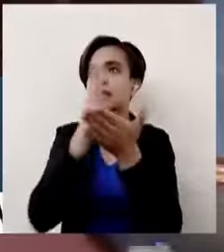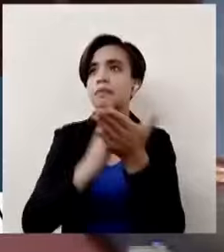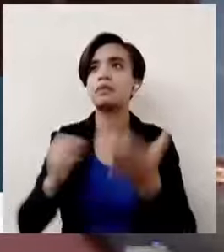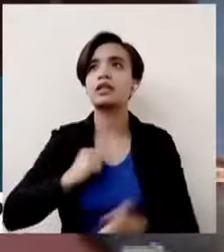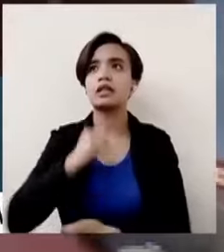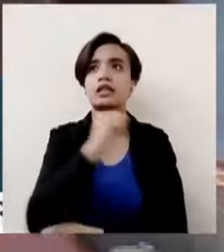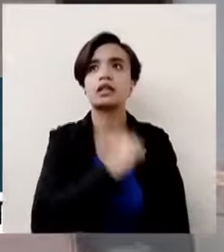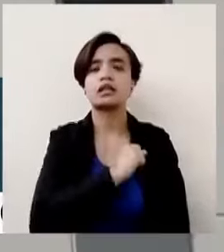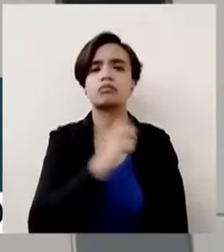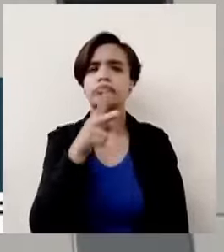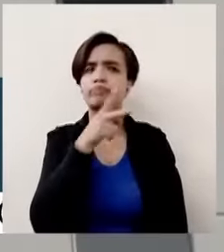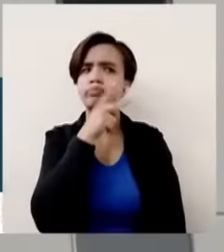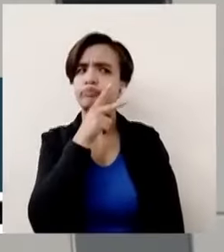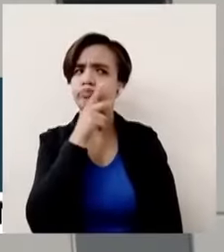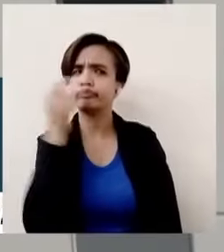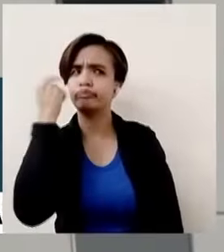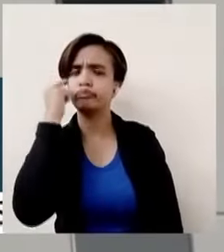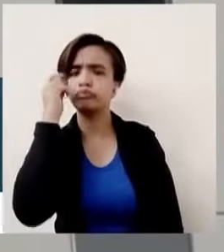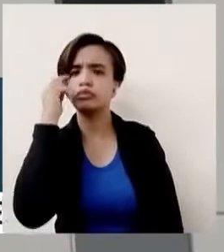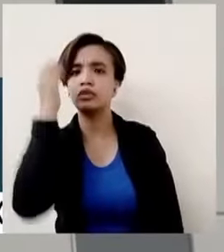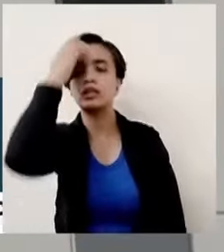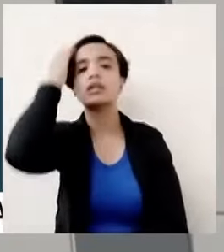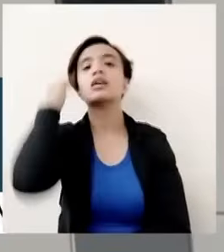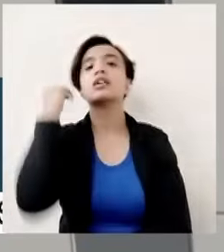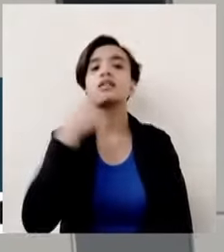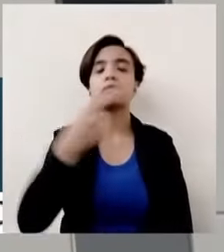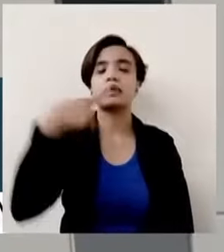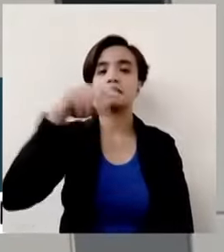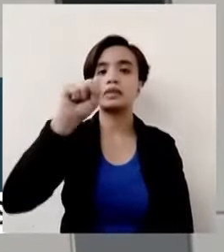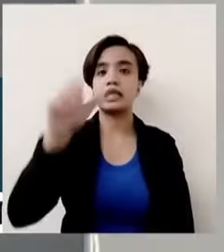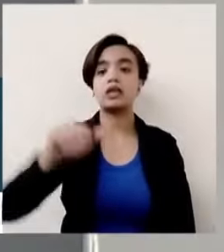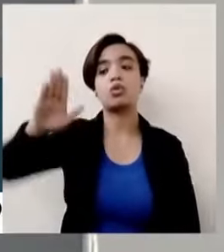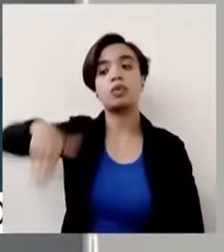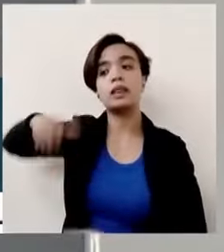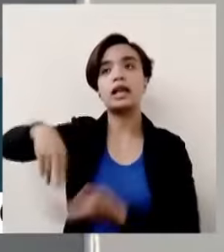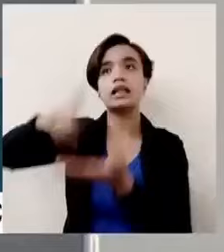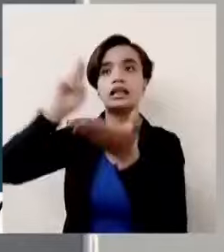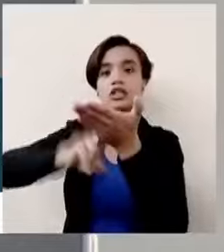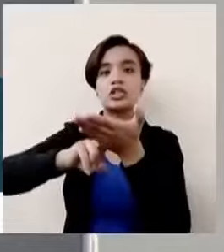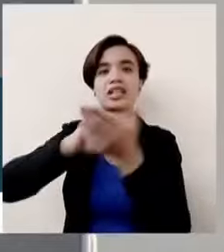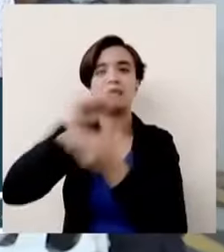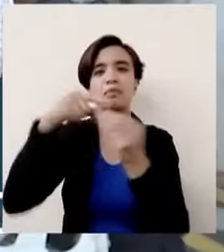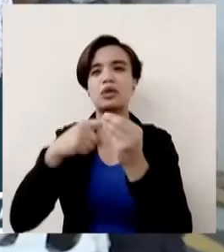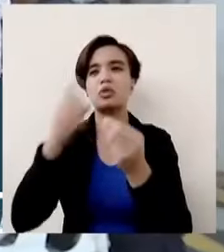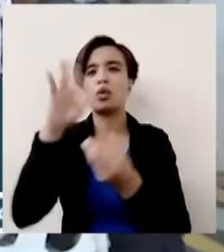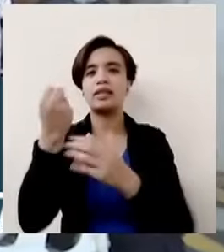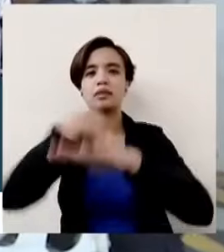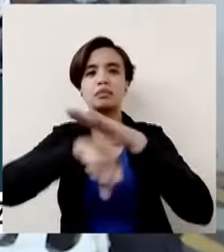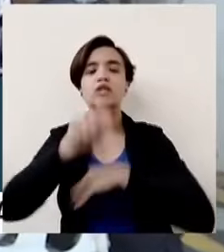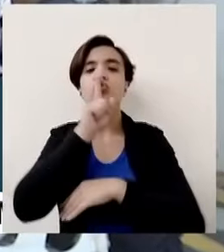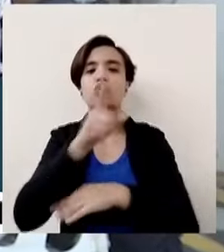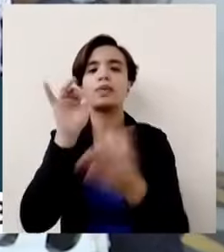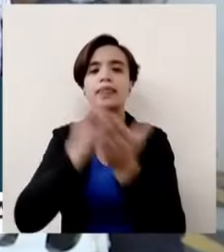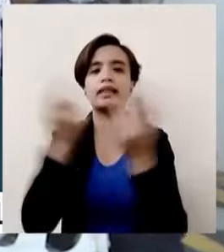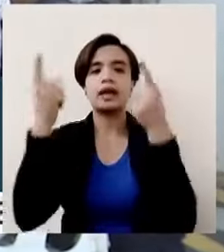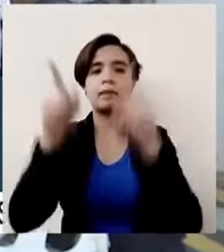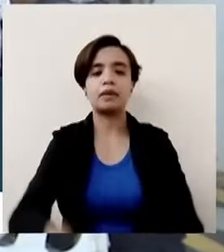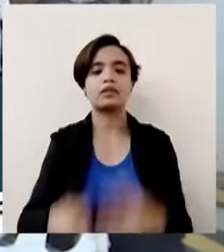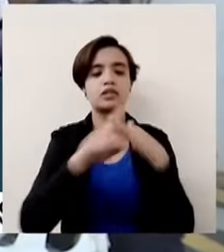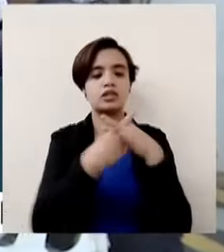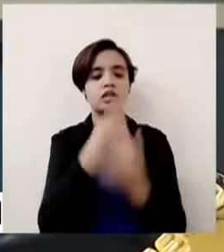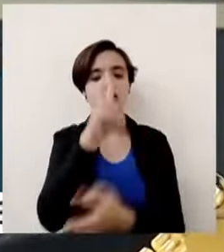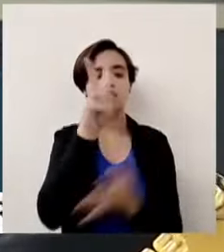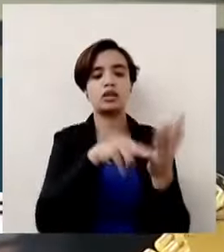suspicious. According to the PSA, however, late registration of birth really happens. From 2013 to 2022,